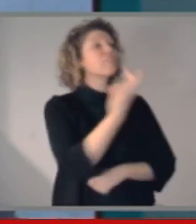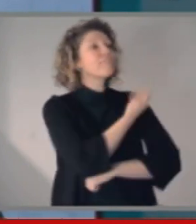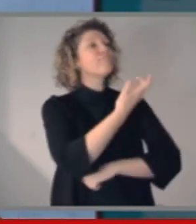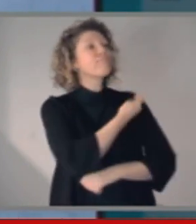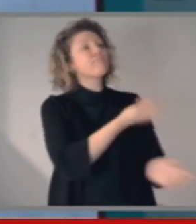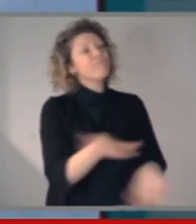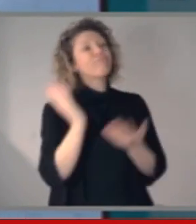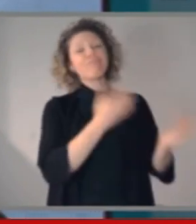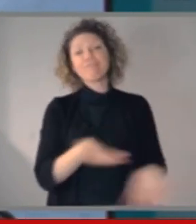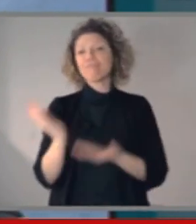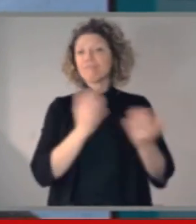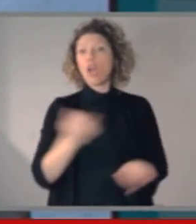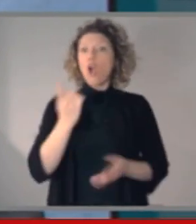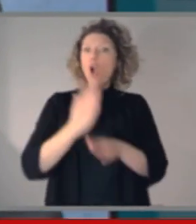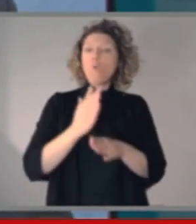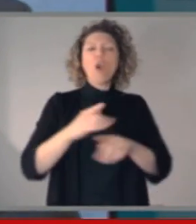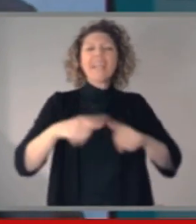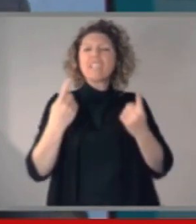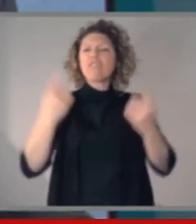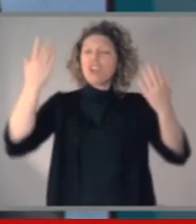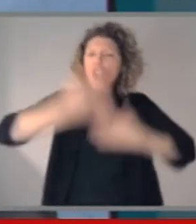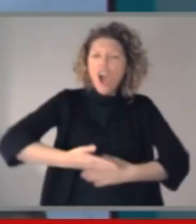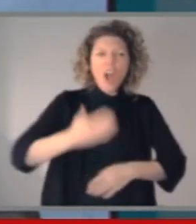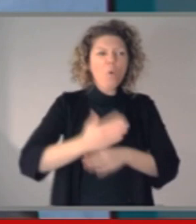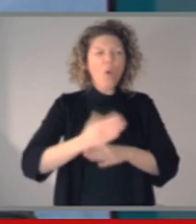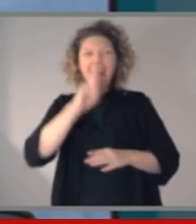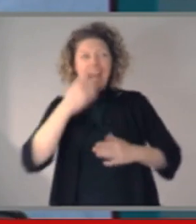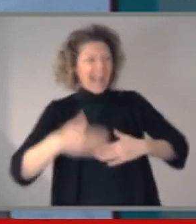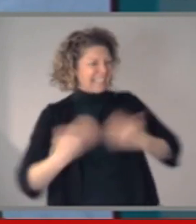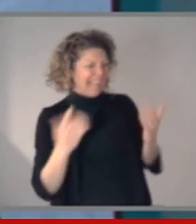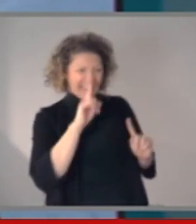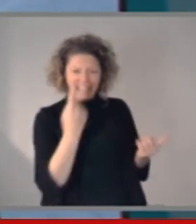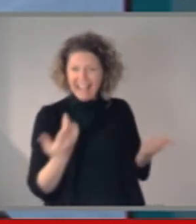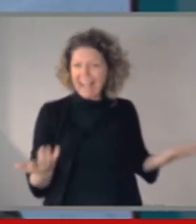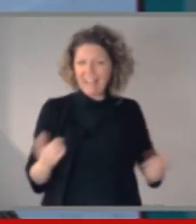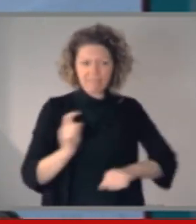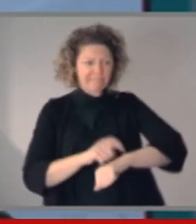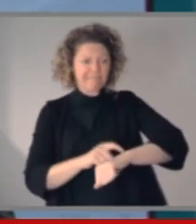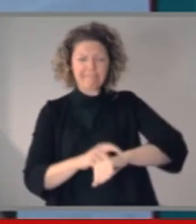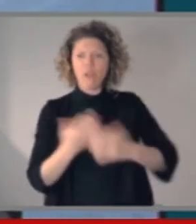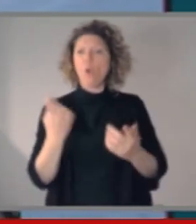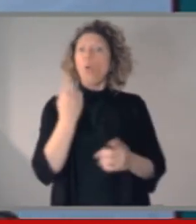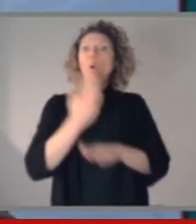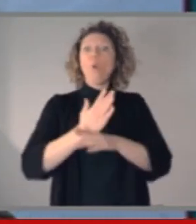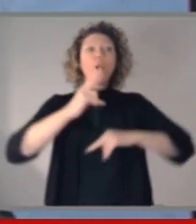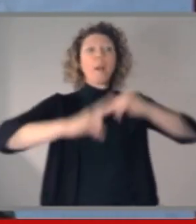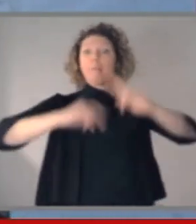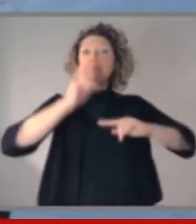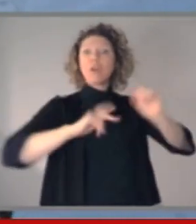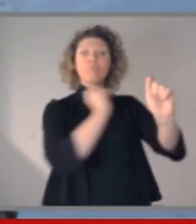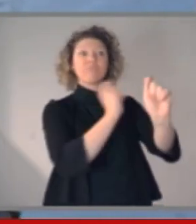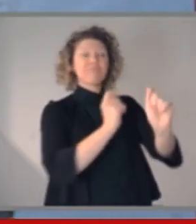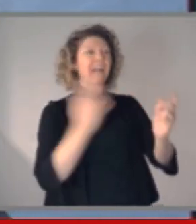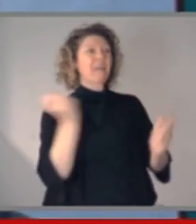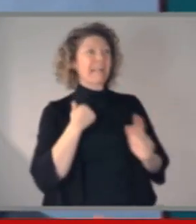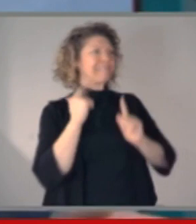available to shift workers, and particularly those in the construction industry in New South Wales, which are subject to those new requirements in order to